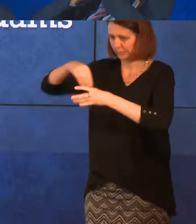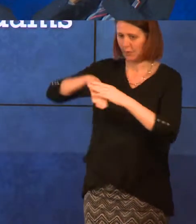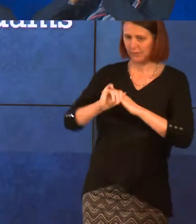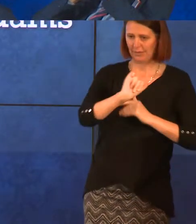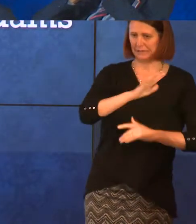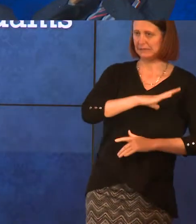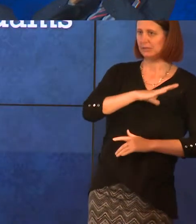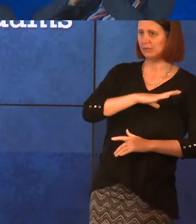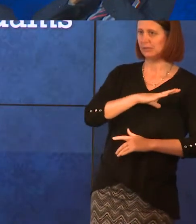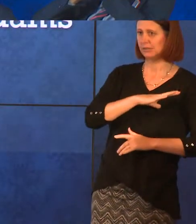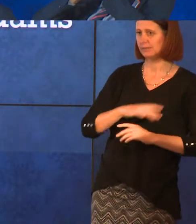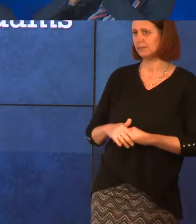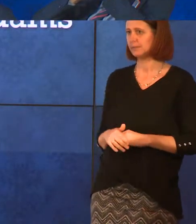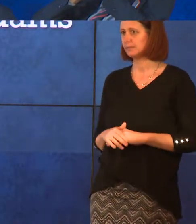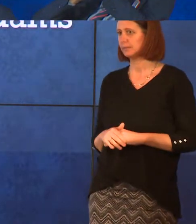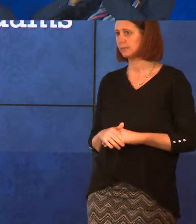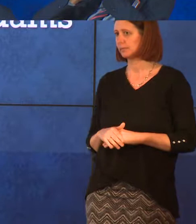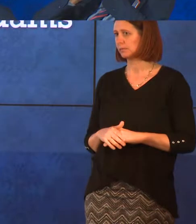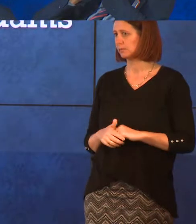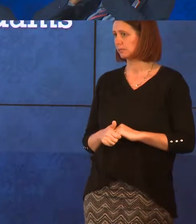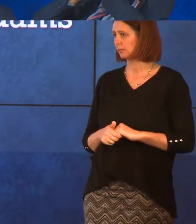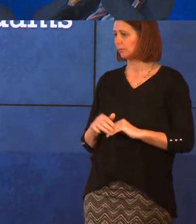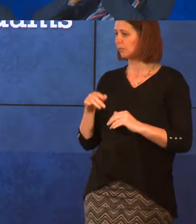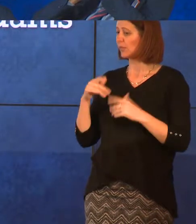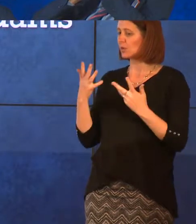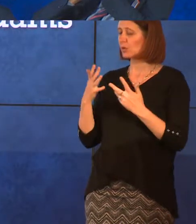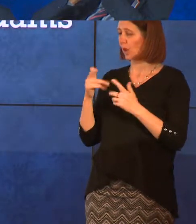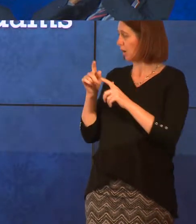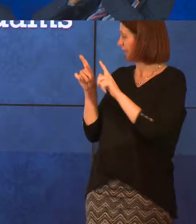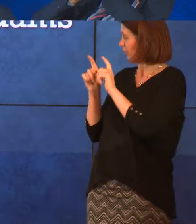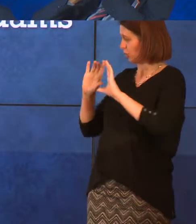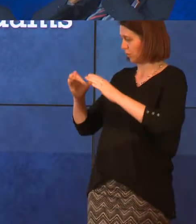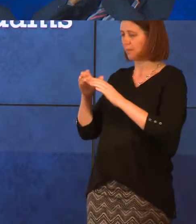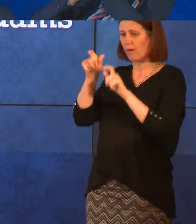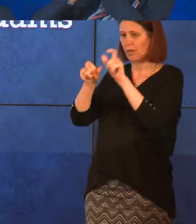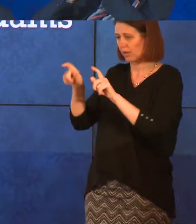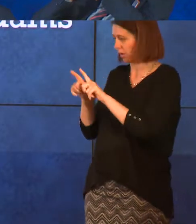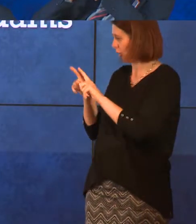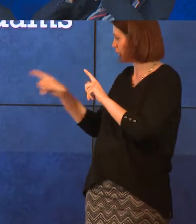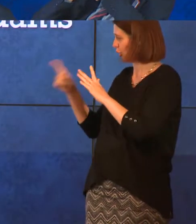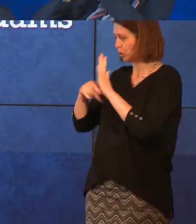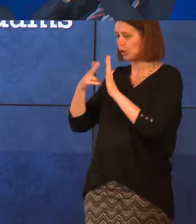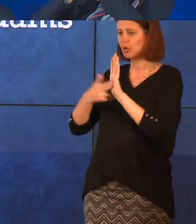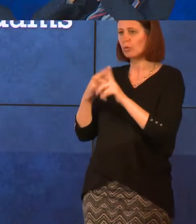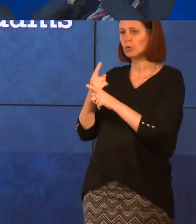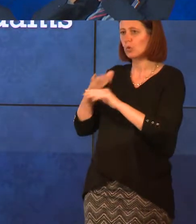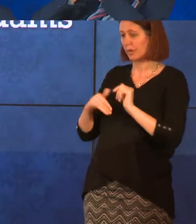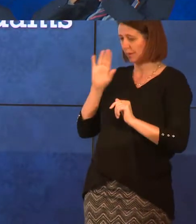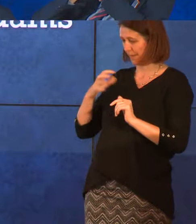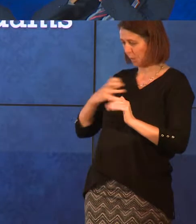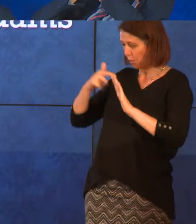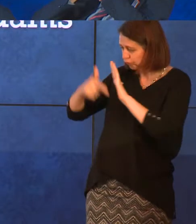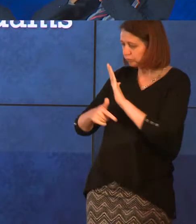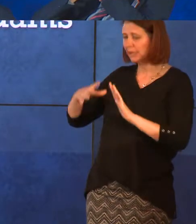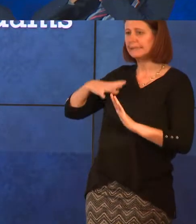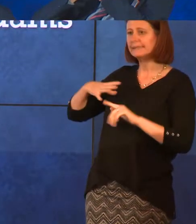those needs. And it is a crew of clients that John was talking about earlier, often people with more complex needs,